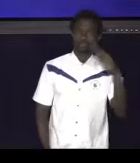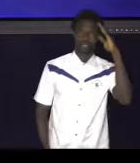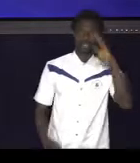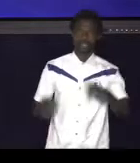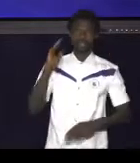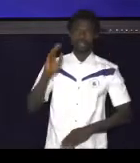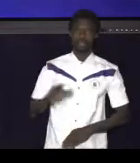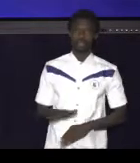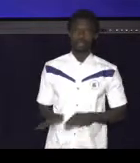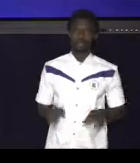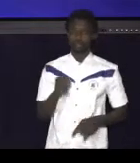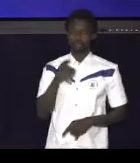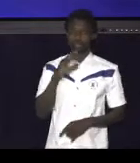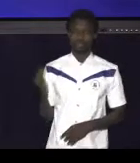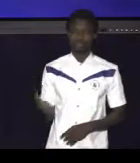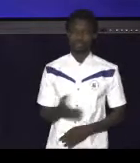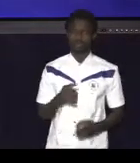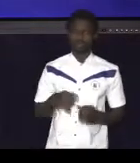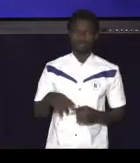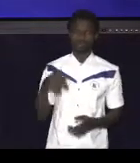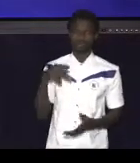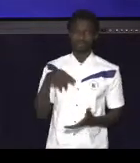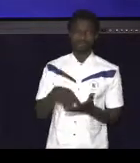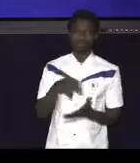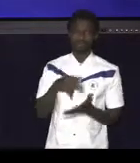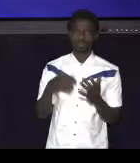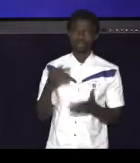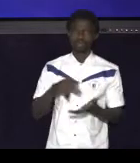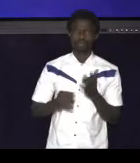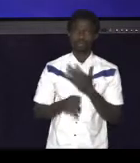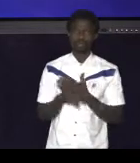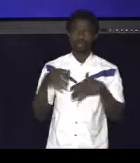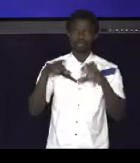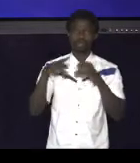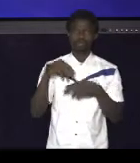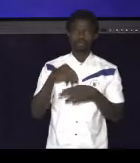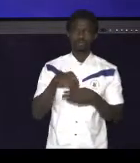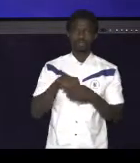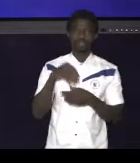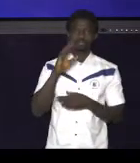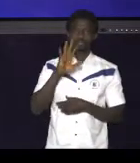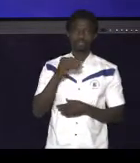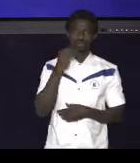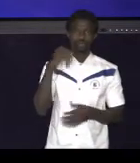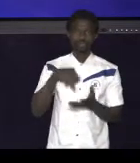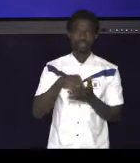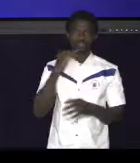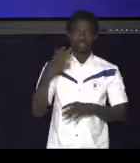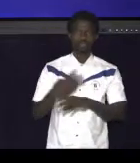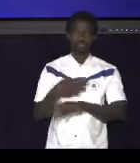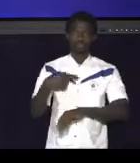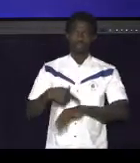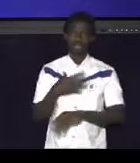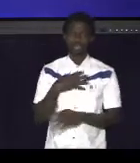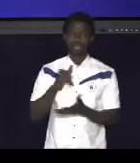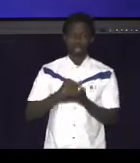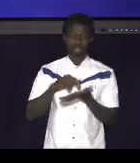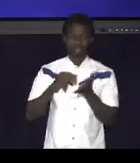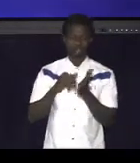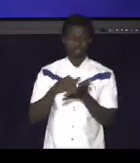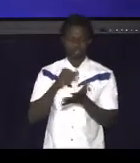Hello, pupils. You are welcome to this segment of the program, The Classroom in Your Home. It is mathematics time, and that means it is time to